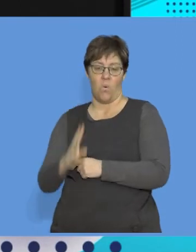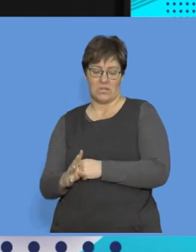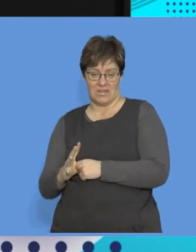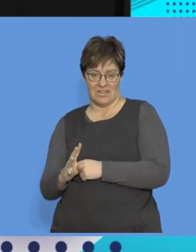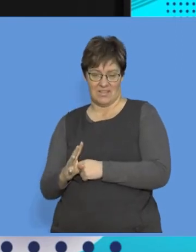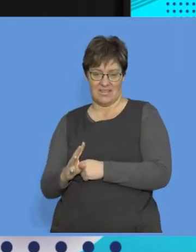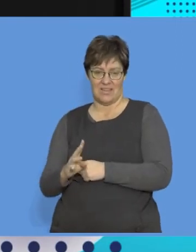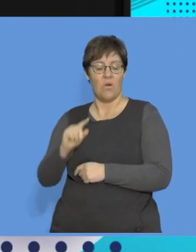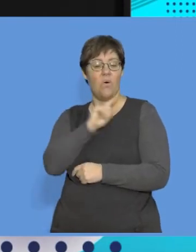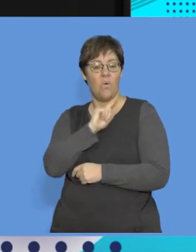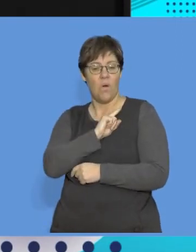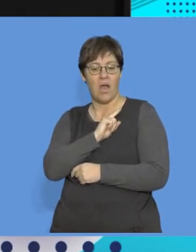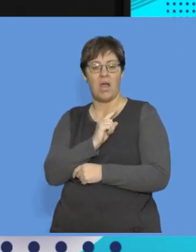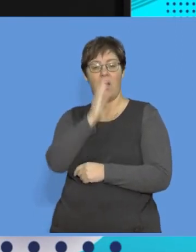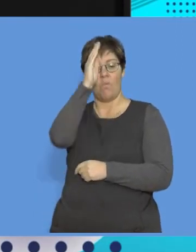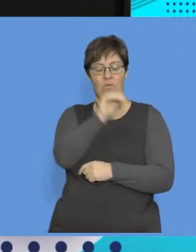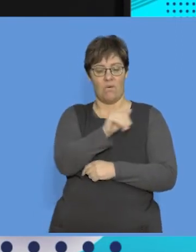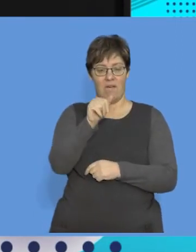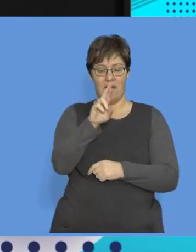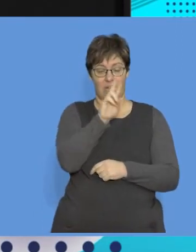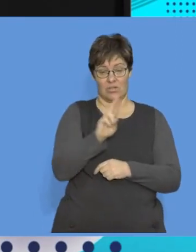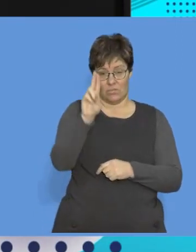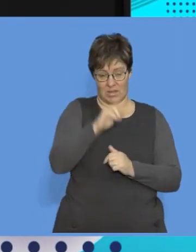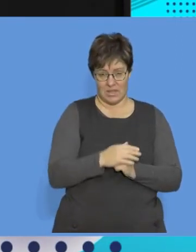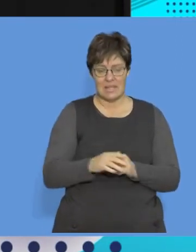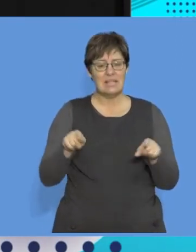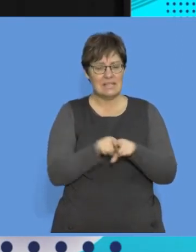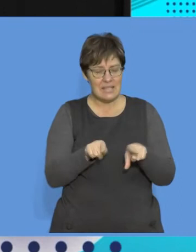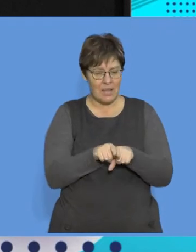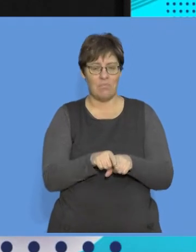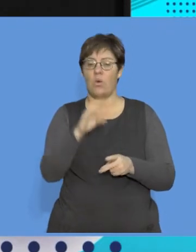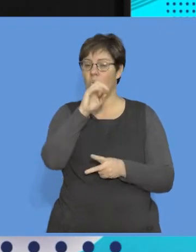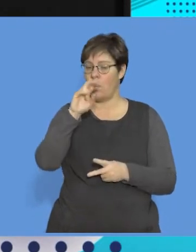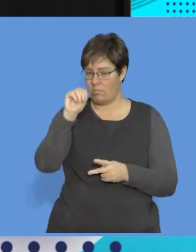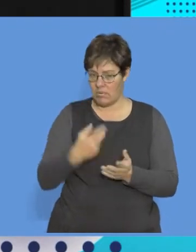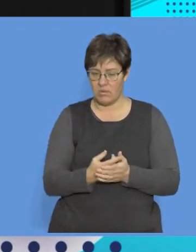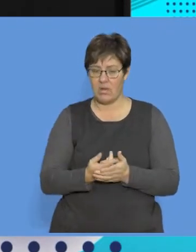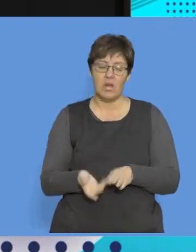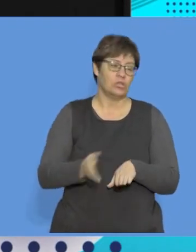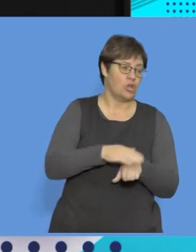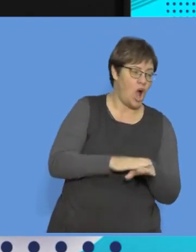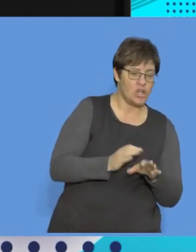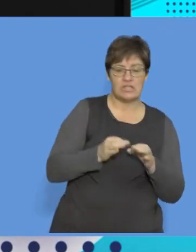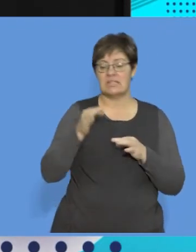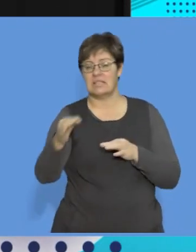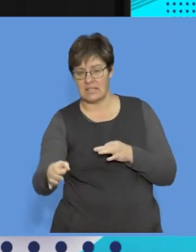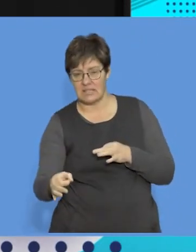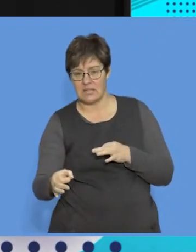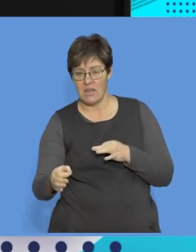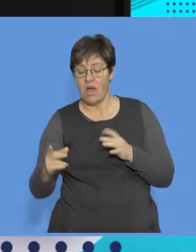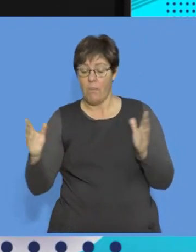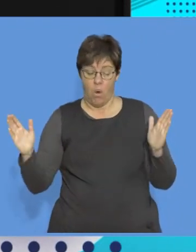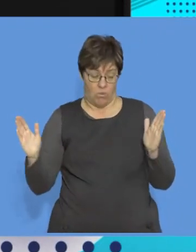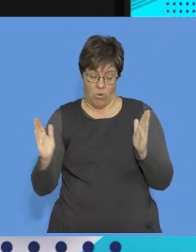was, because it's the 1 over R squared. And the same thing applies to Coulomb. Charge and distance, as you bring charges